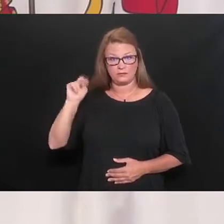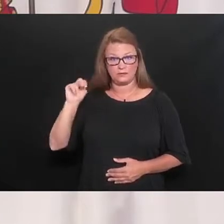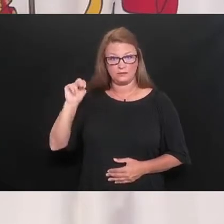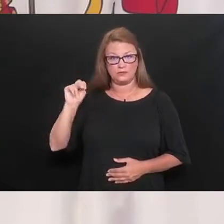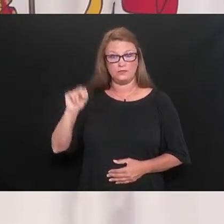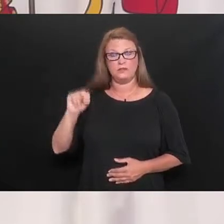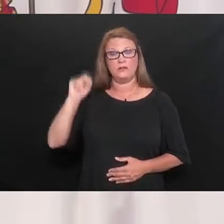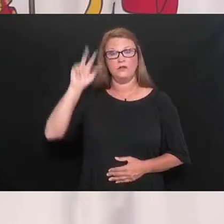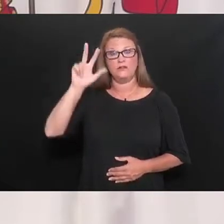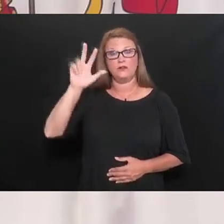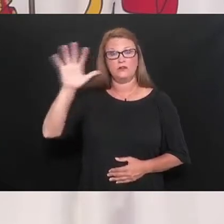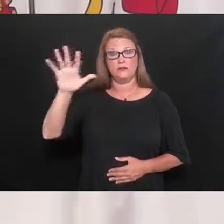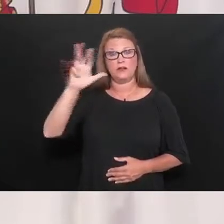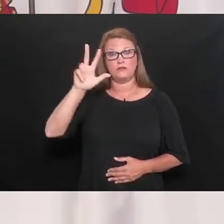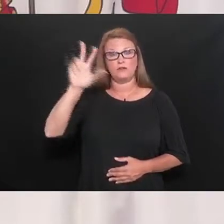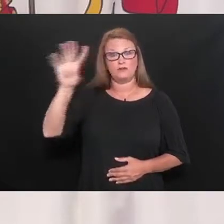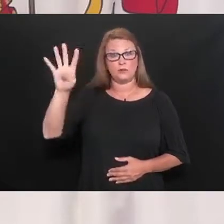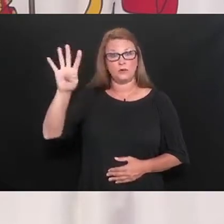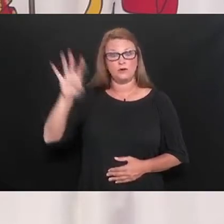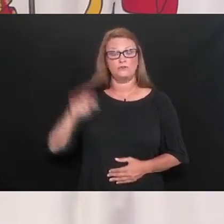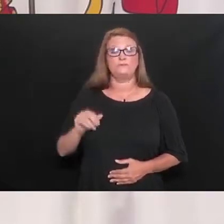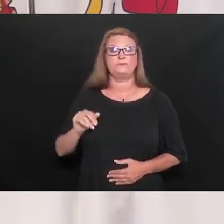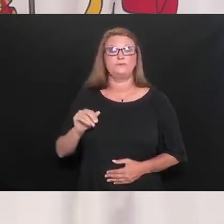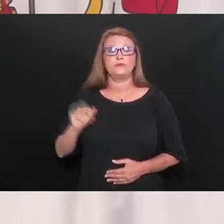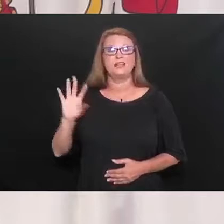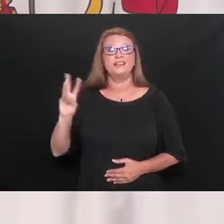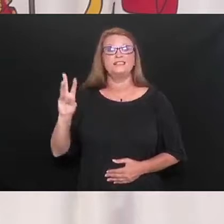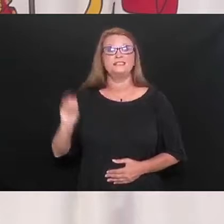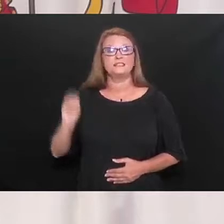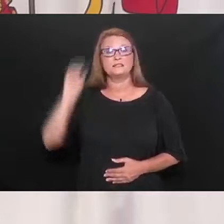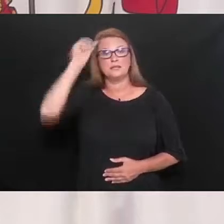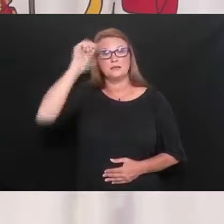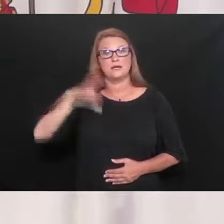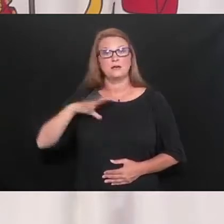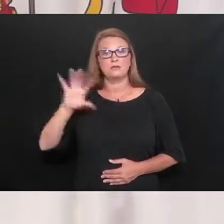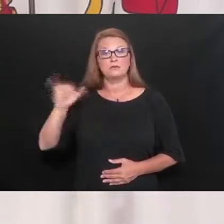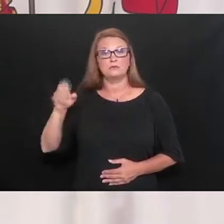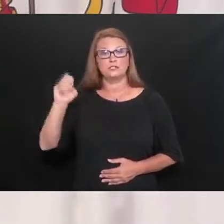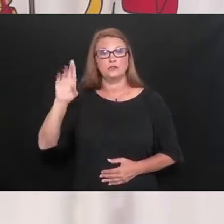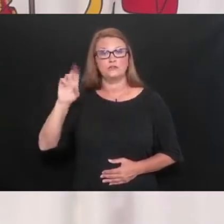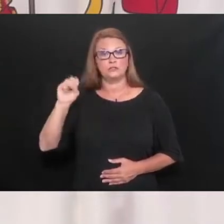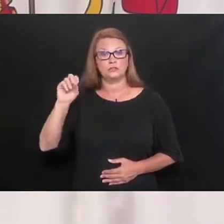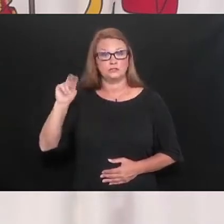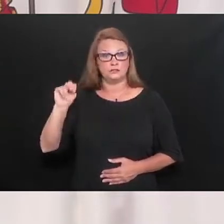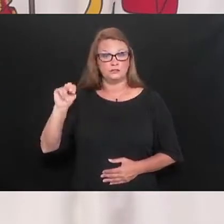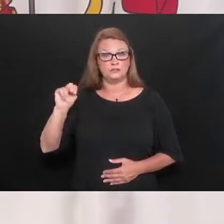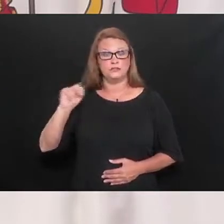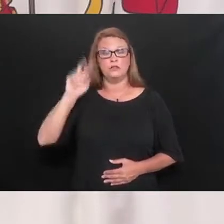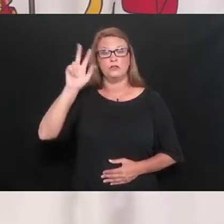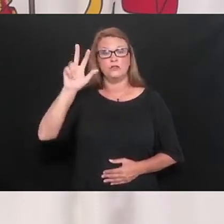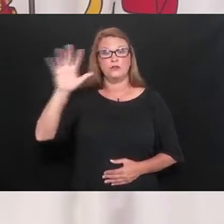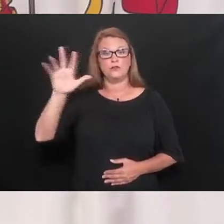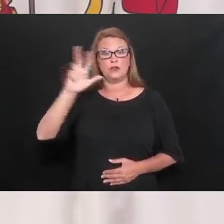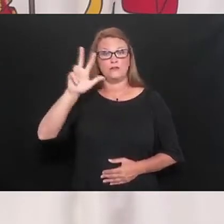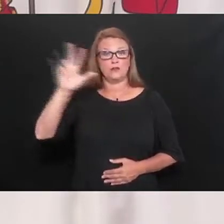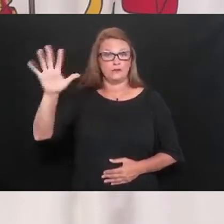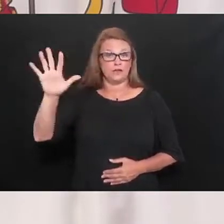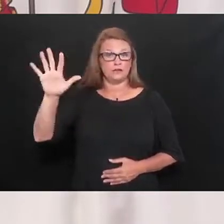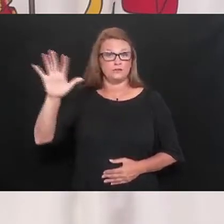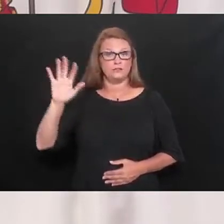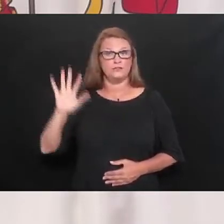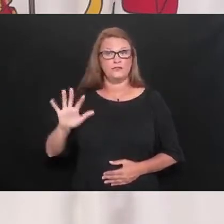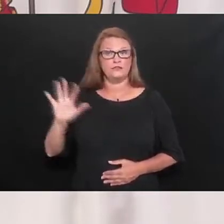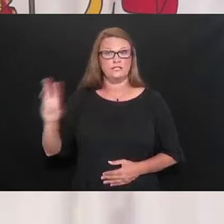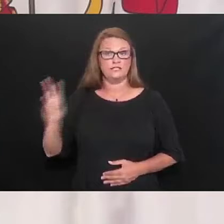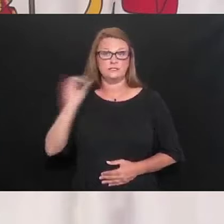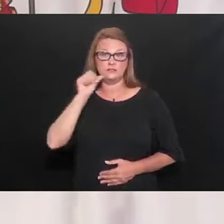The 3,534th death is a 60-year-old male from Jefferson County. The 3,535th death is a